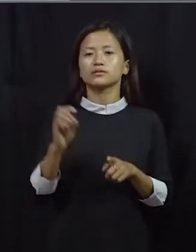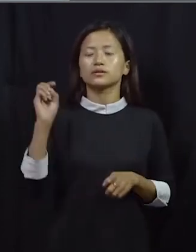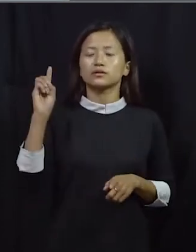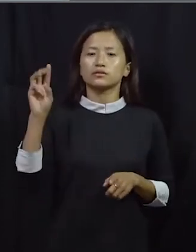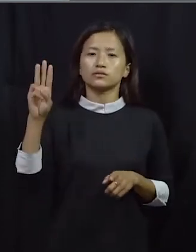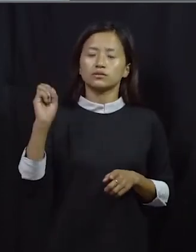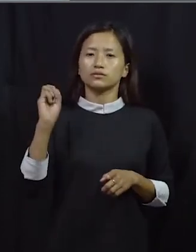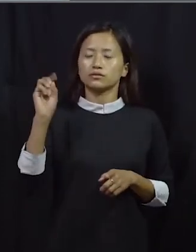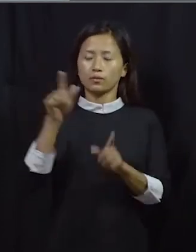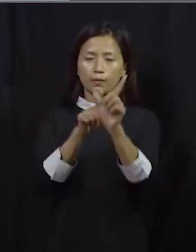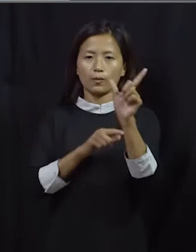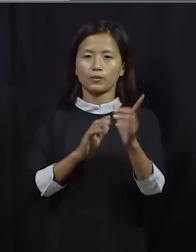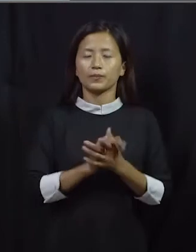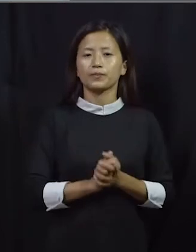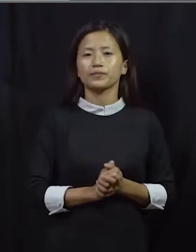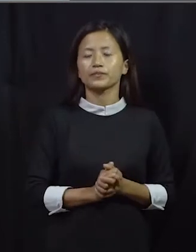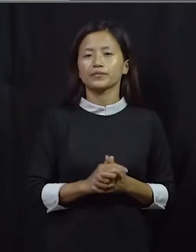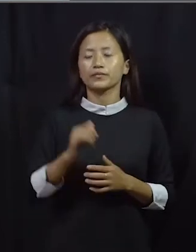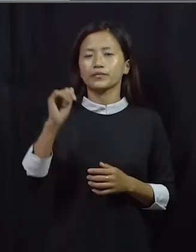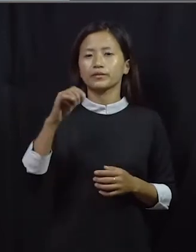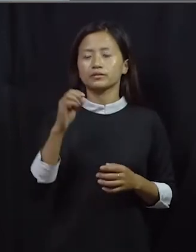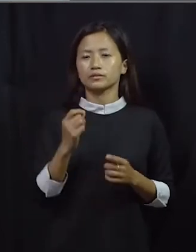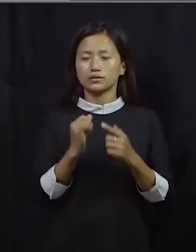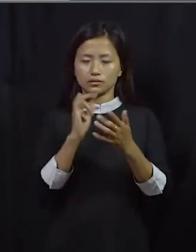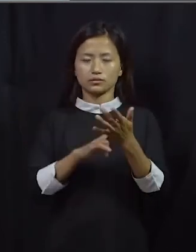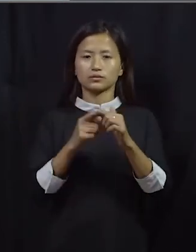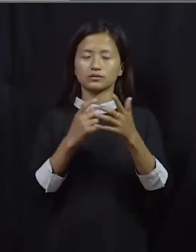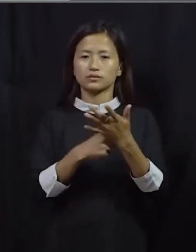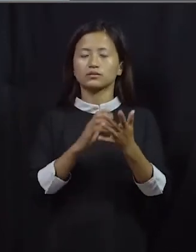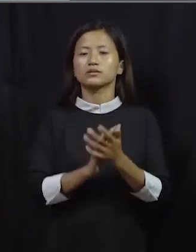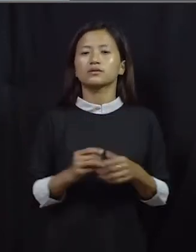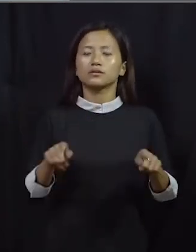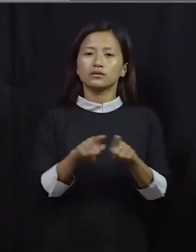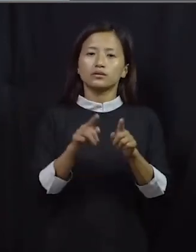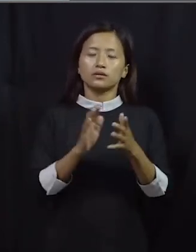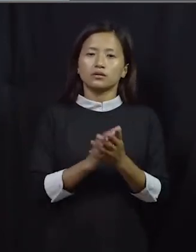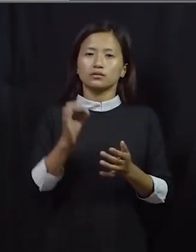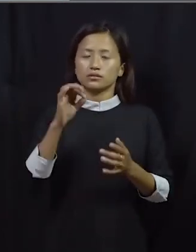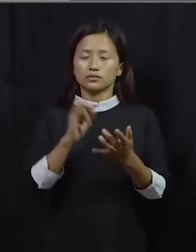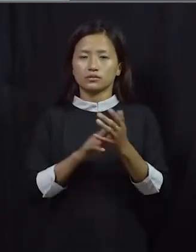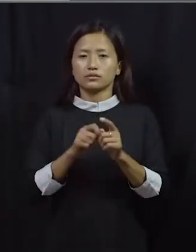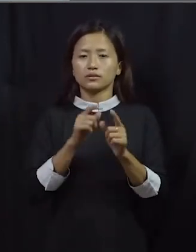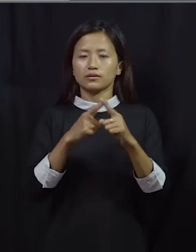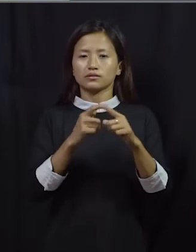13,650 for Y. This is your interest on capital for X and Y.